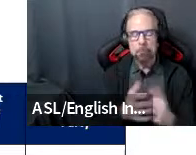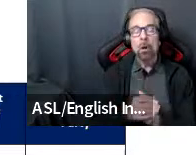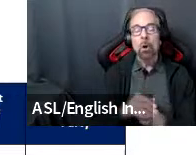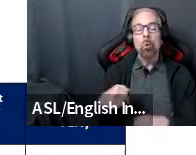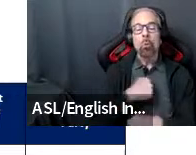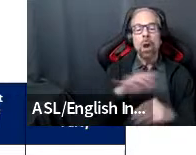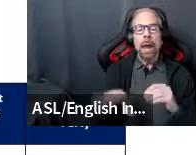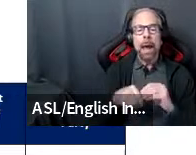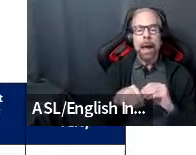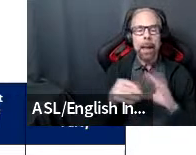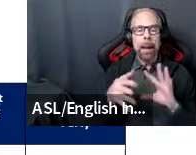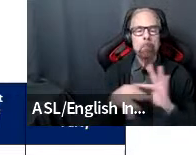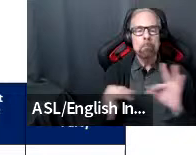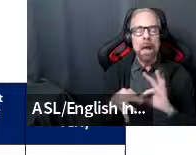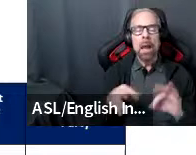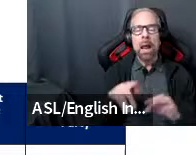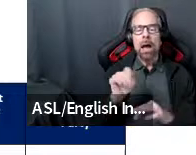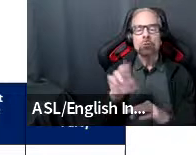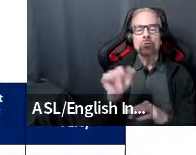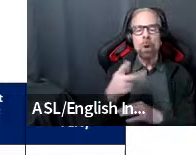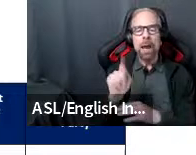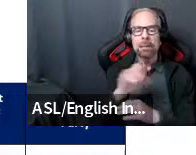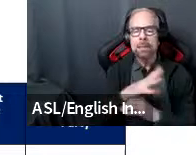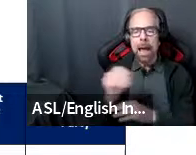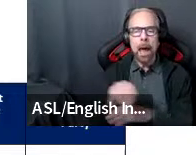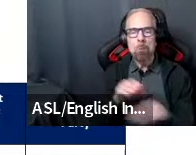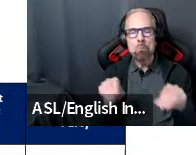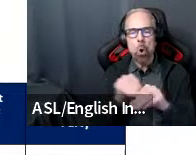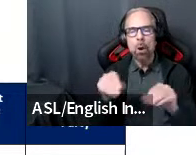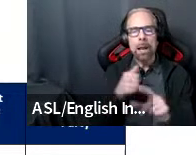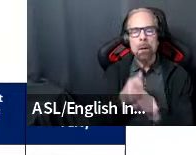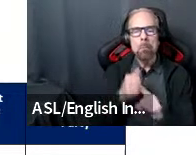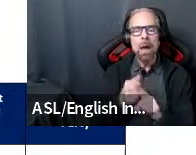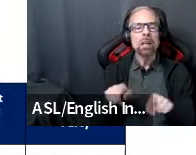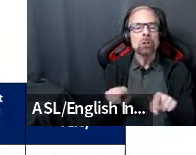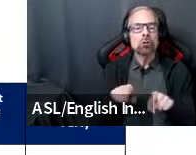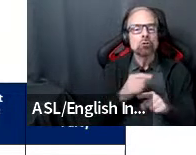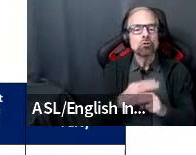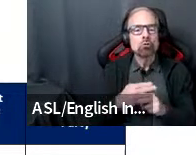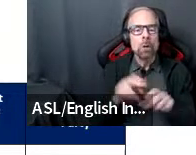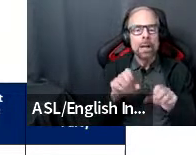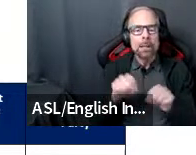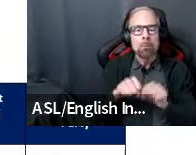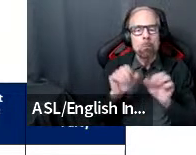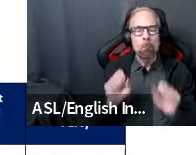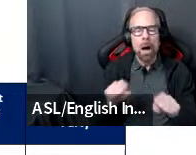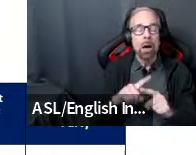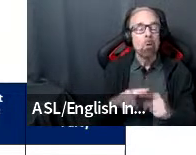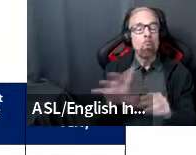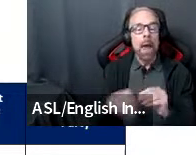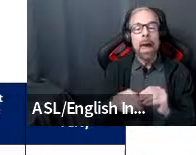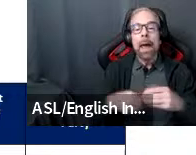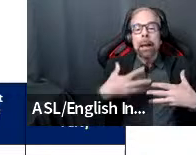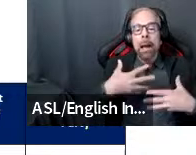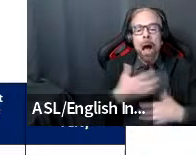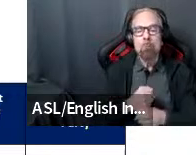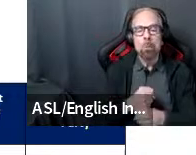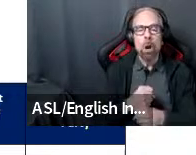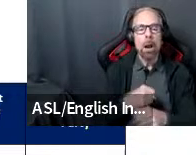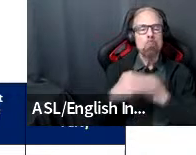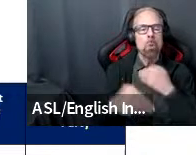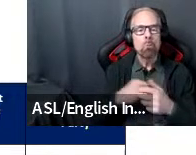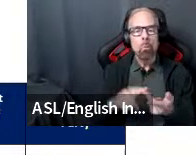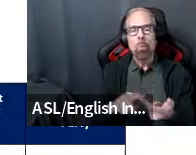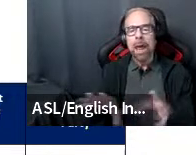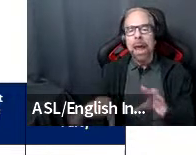the mention of transit and mobility impacts as soon as possible. We added comprehensive process, and then we added the